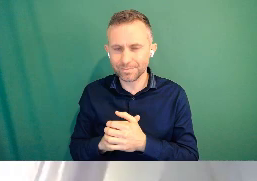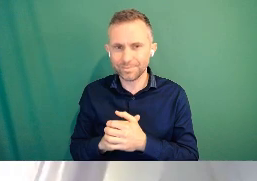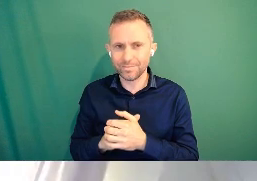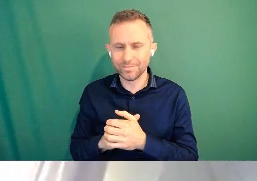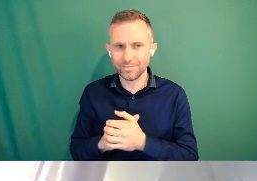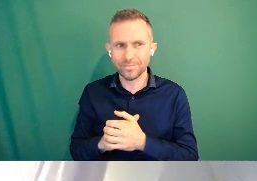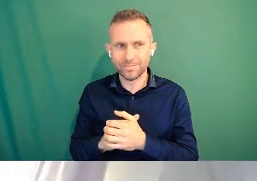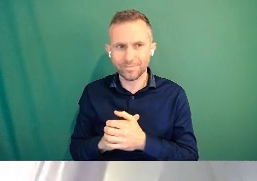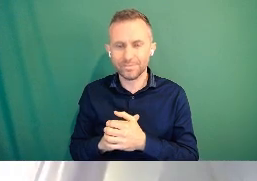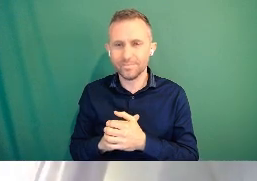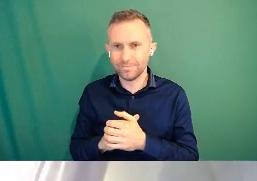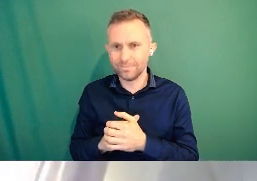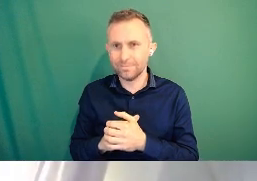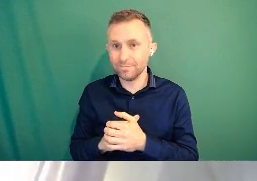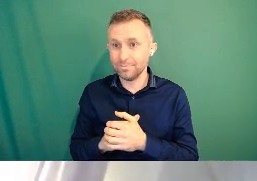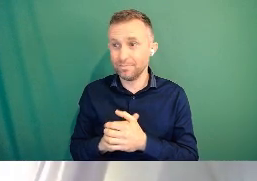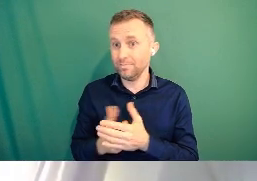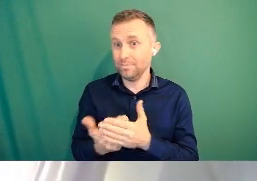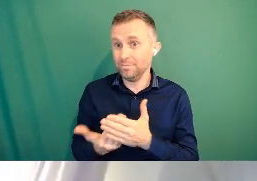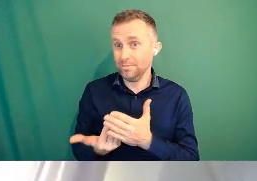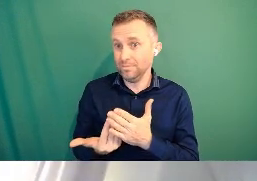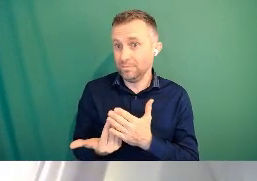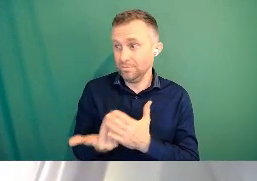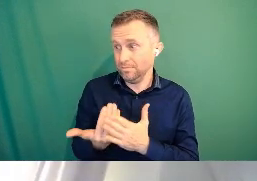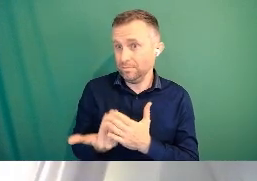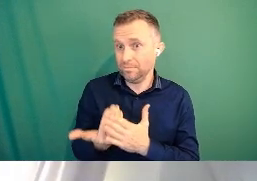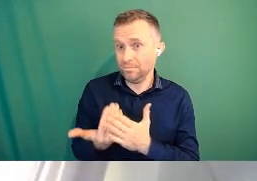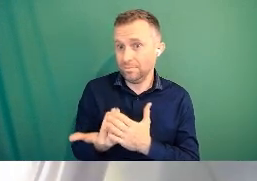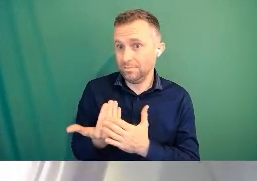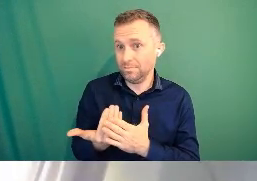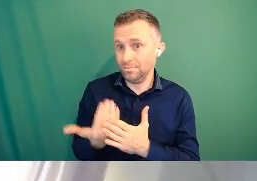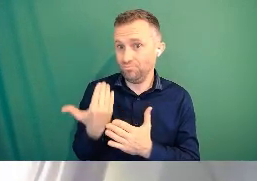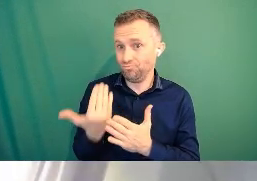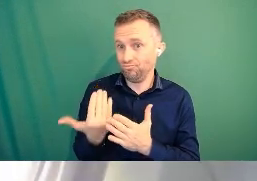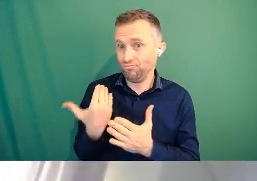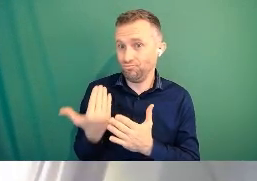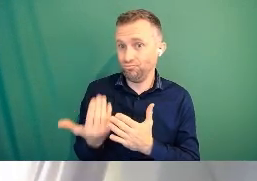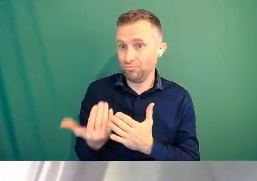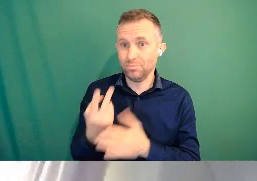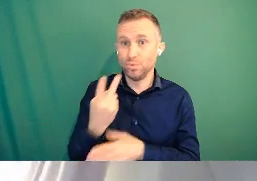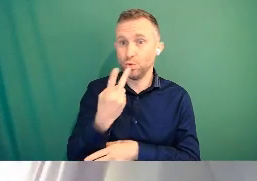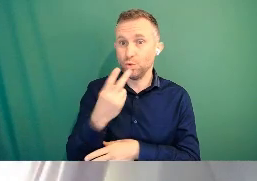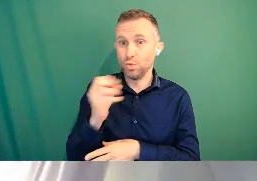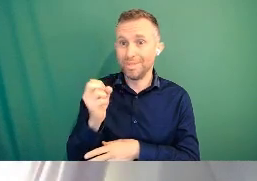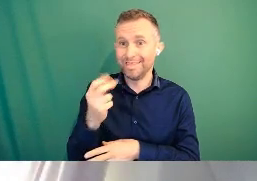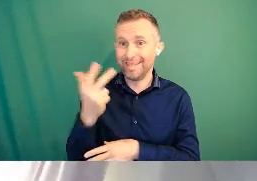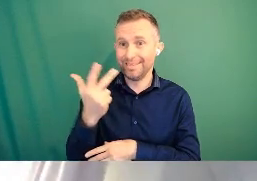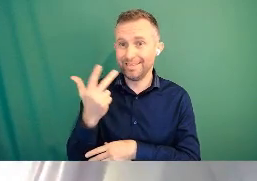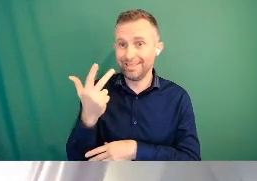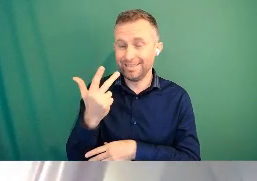So regarding its most recent history, in